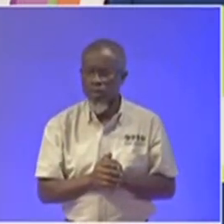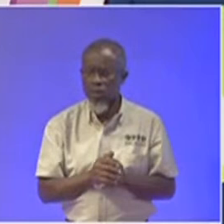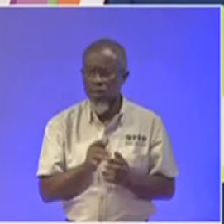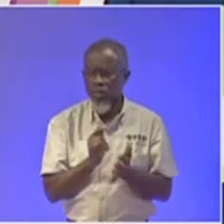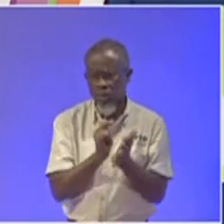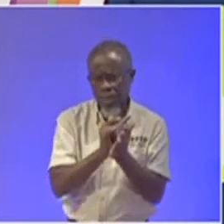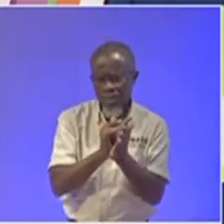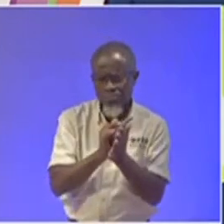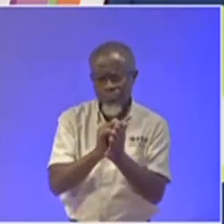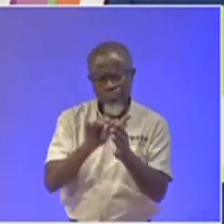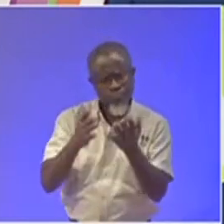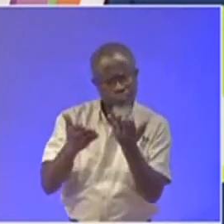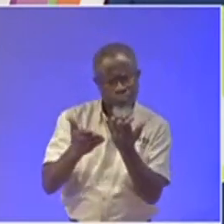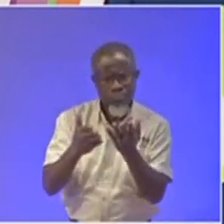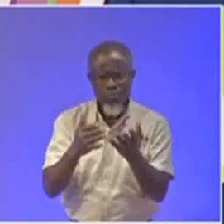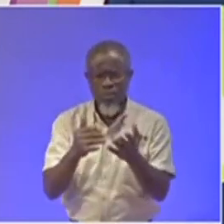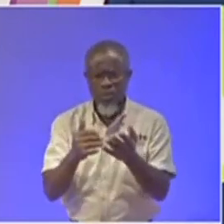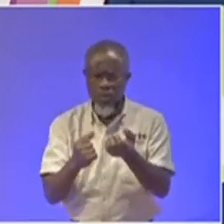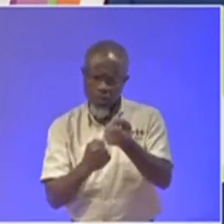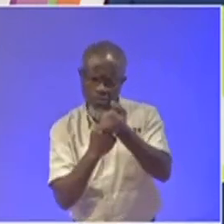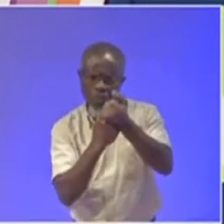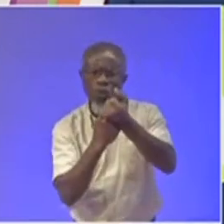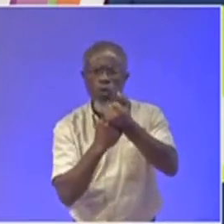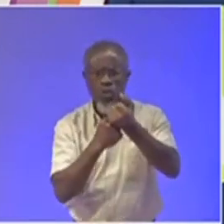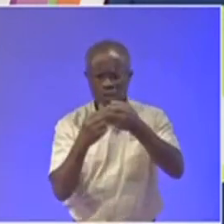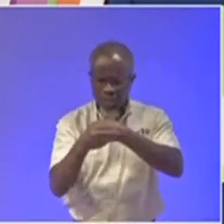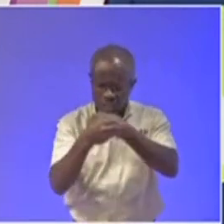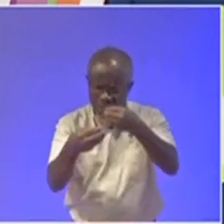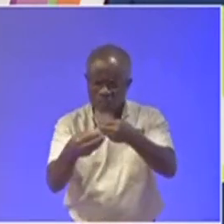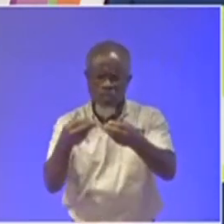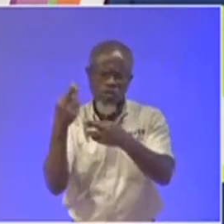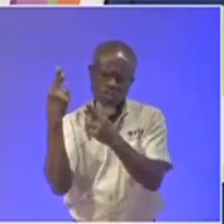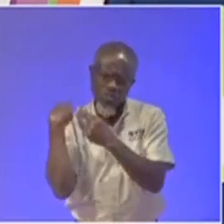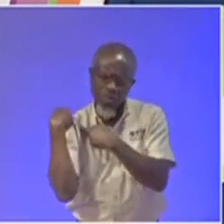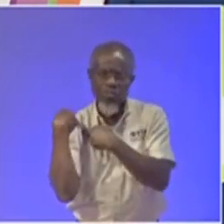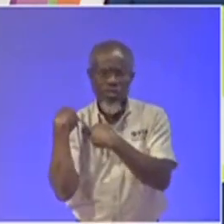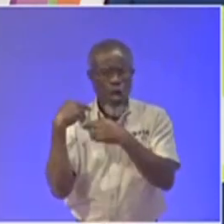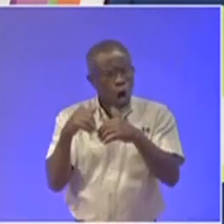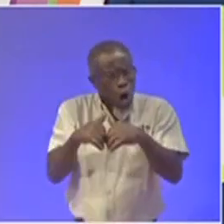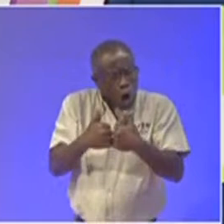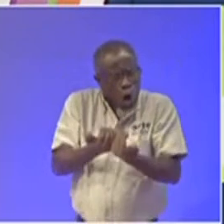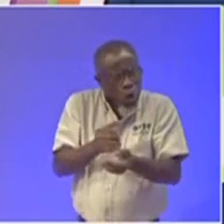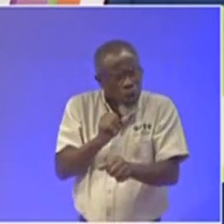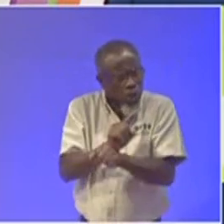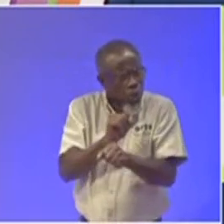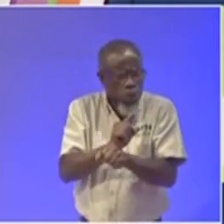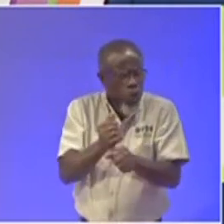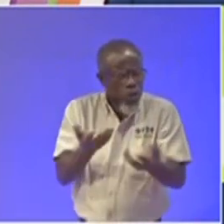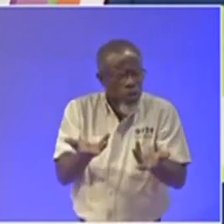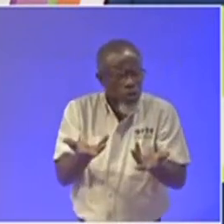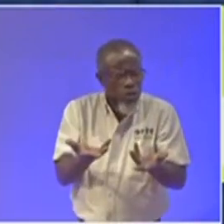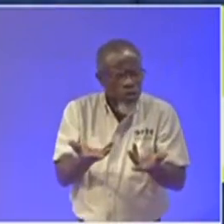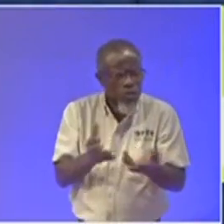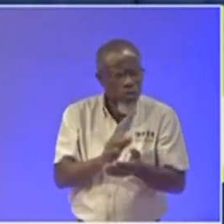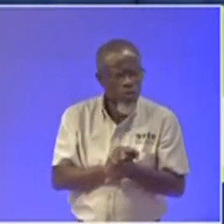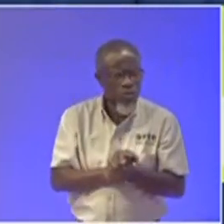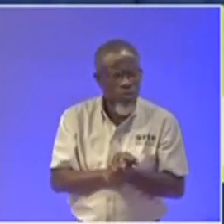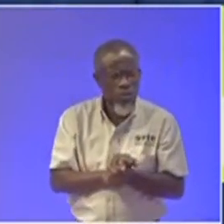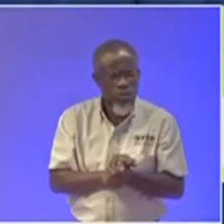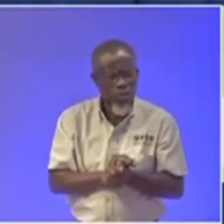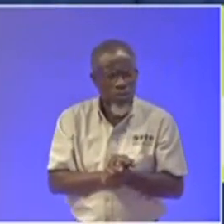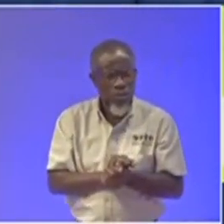that kind of engagement, giving of responsibility, how does that work from where you sit, Dr. Skerritt?